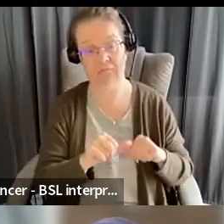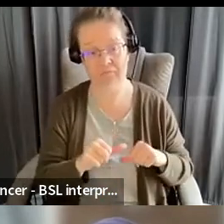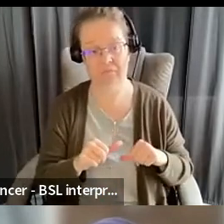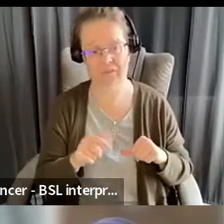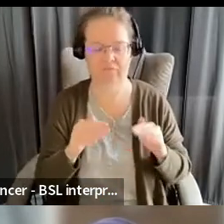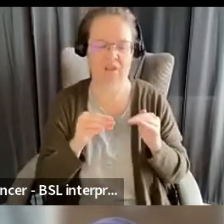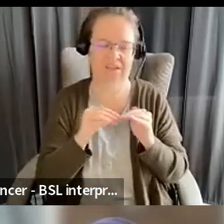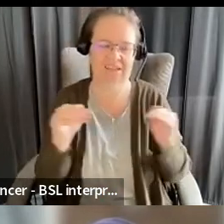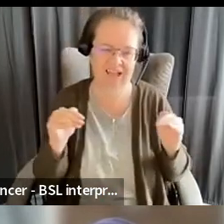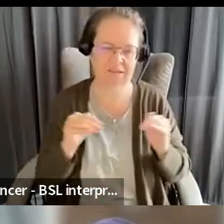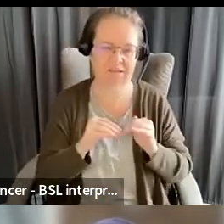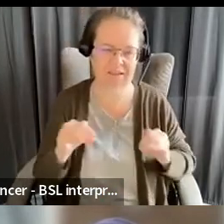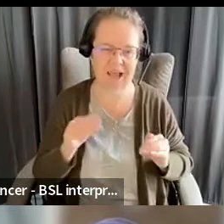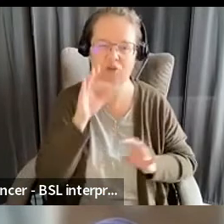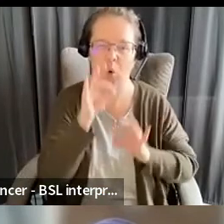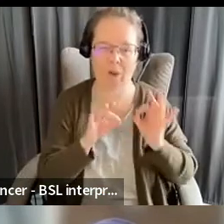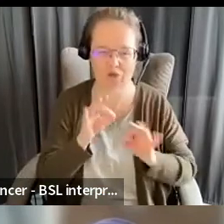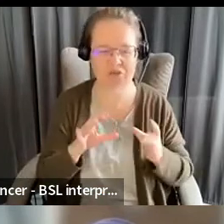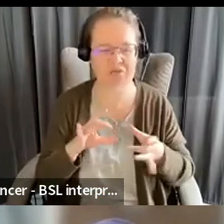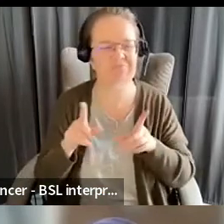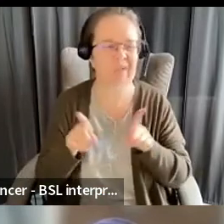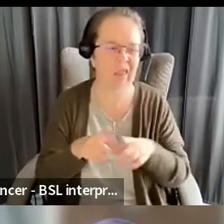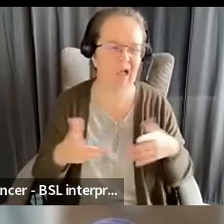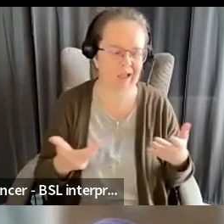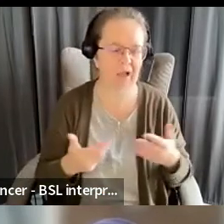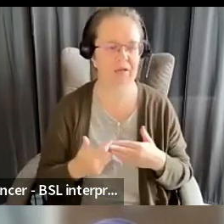standard questions you need to just complete around